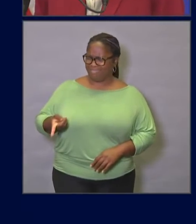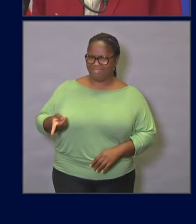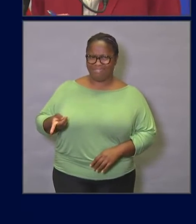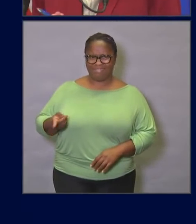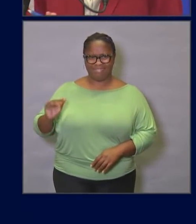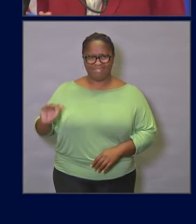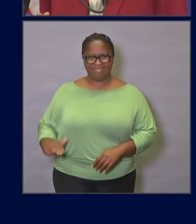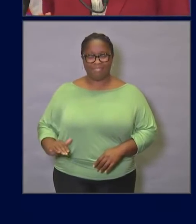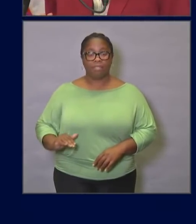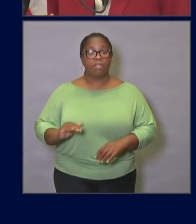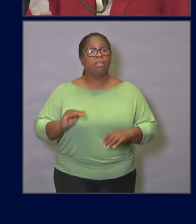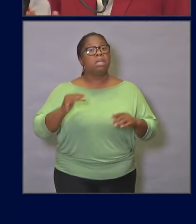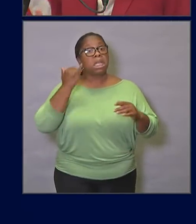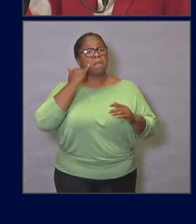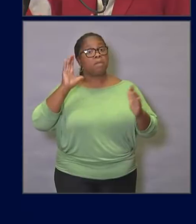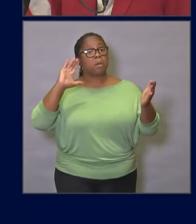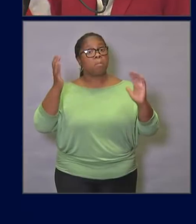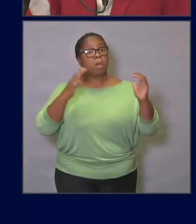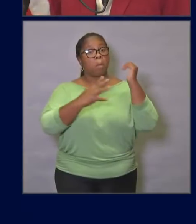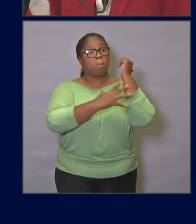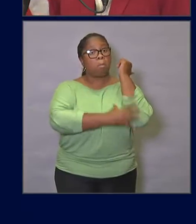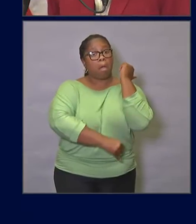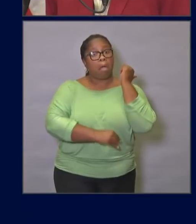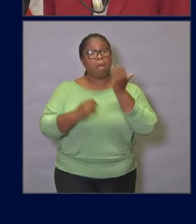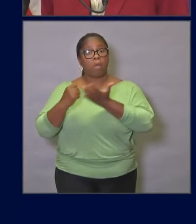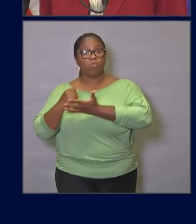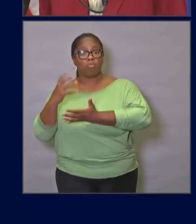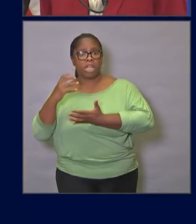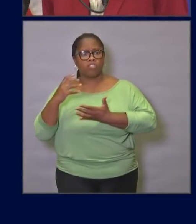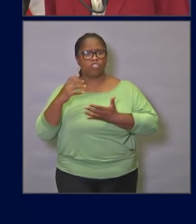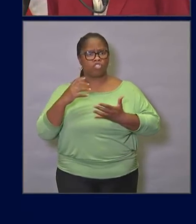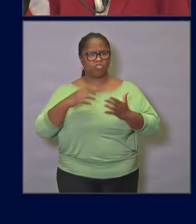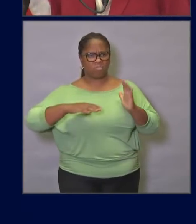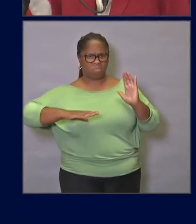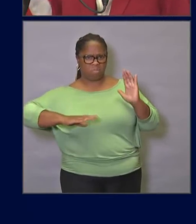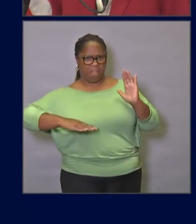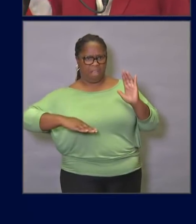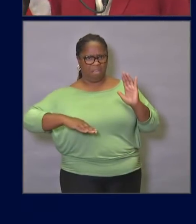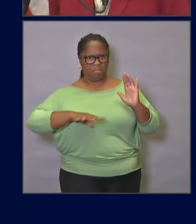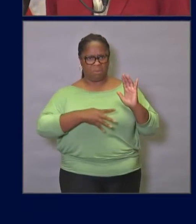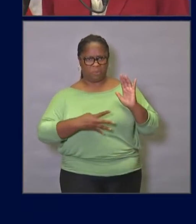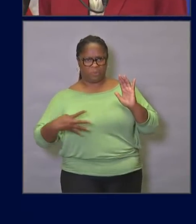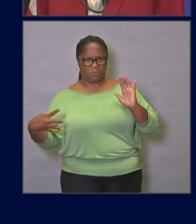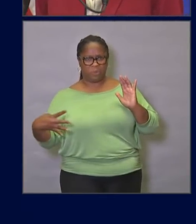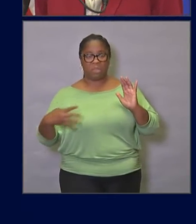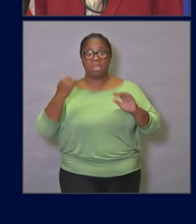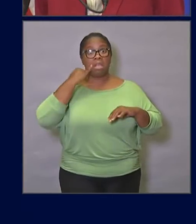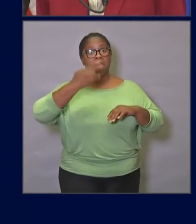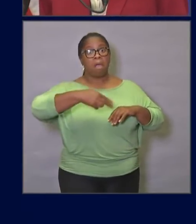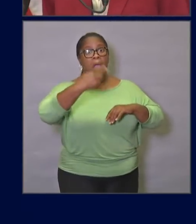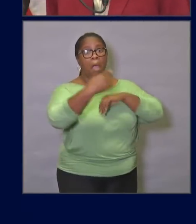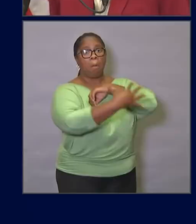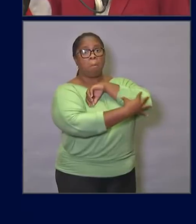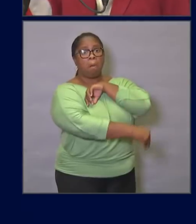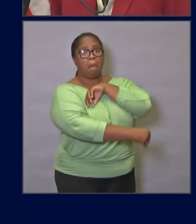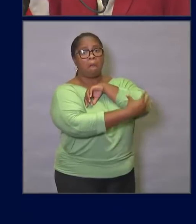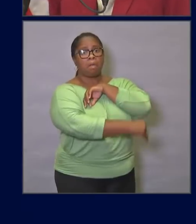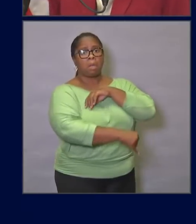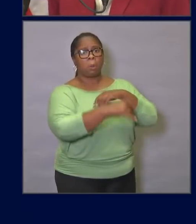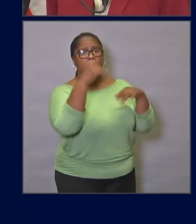also startling. And you can see at the bottom section of this table that those who live in areas with the highest rates of poverty are more